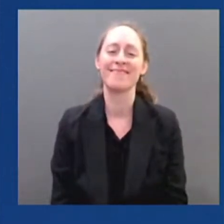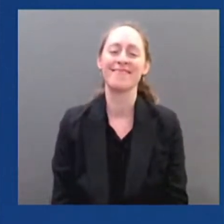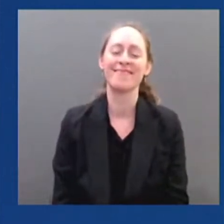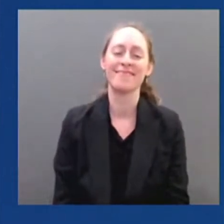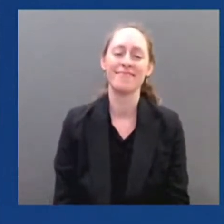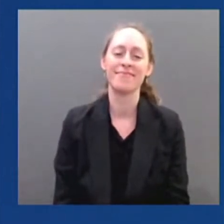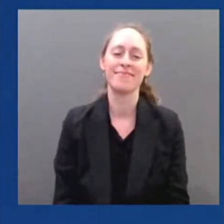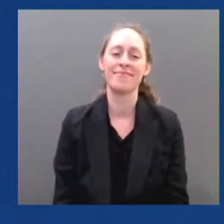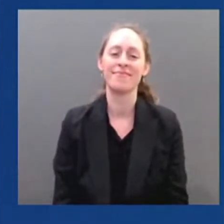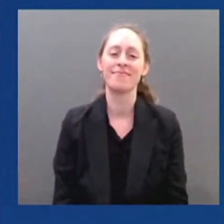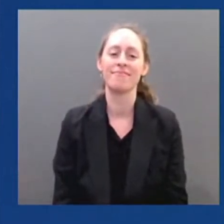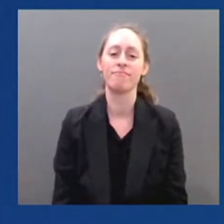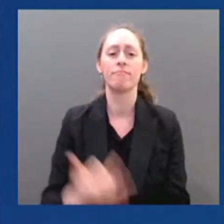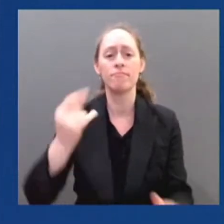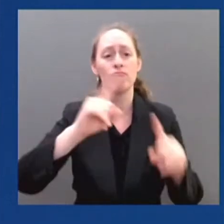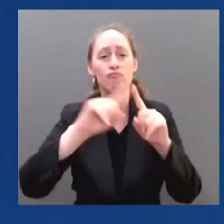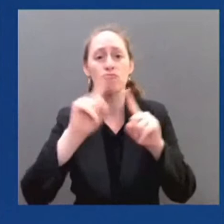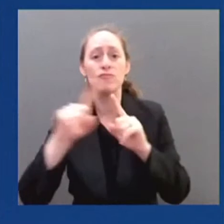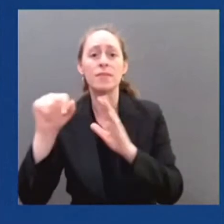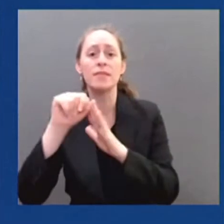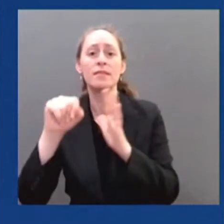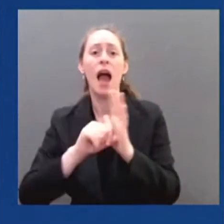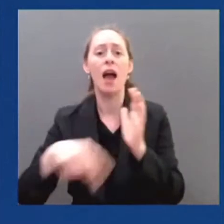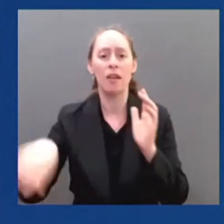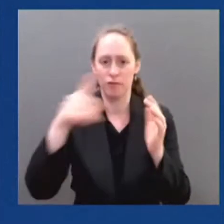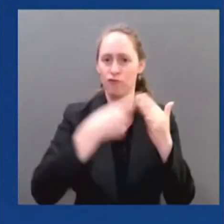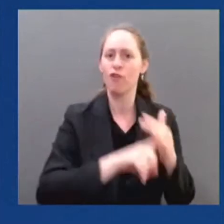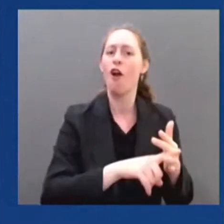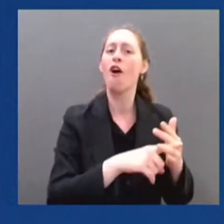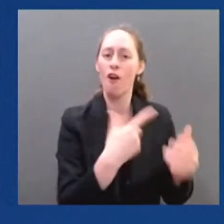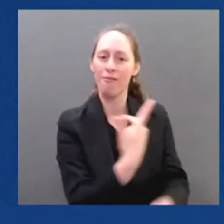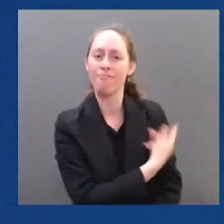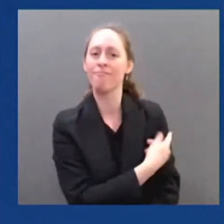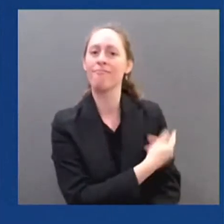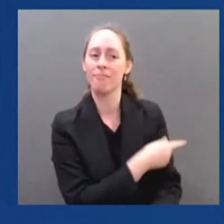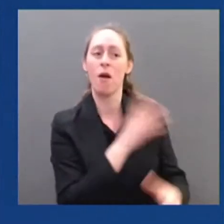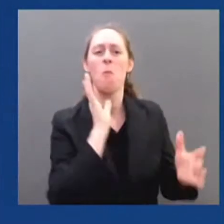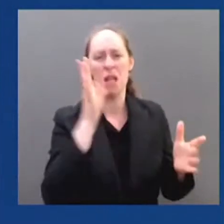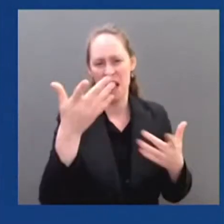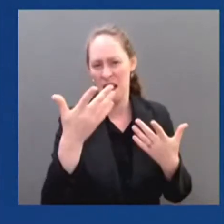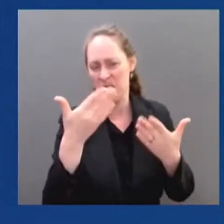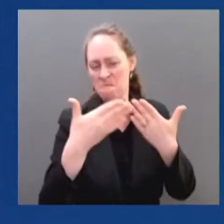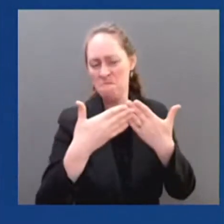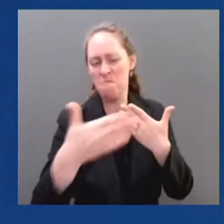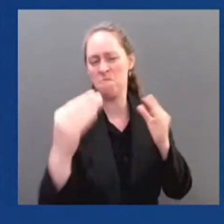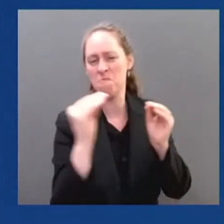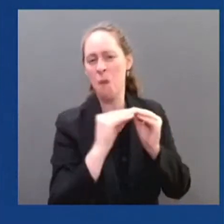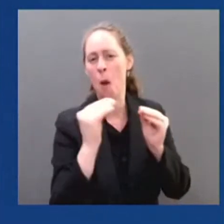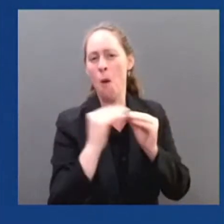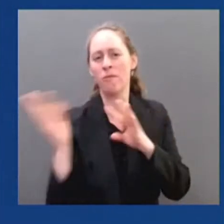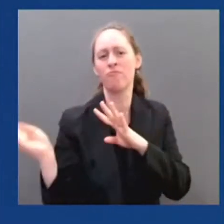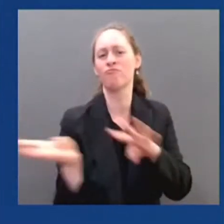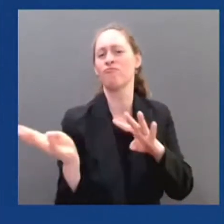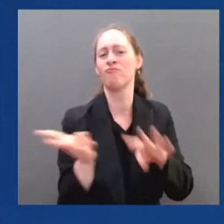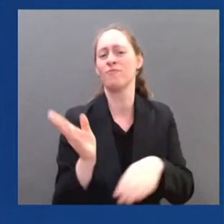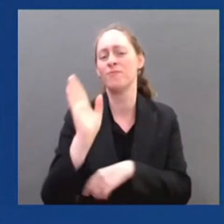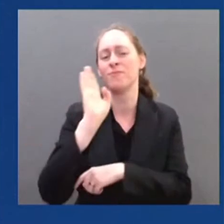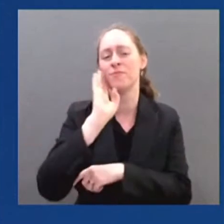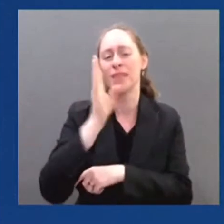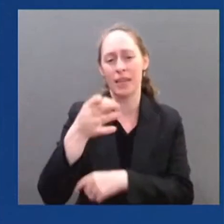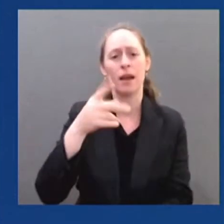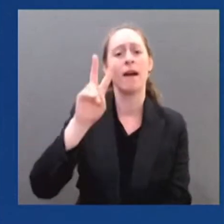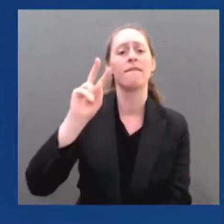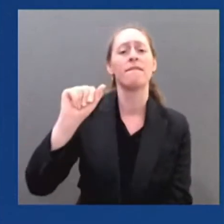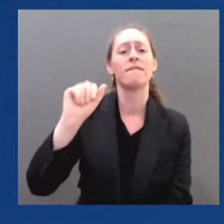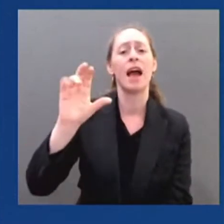make those doses available, that information will also become available on vaccines.gov. Now, when you look at this